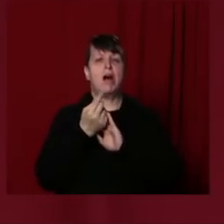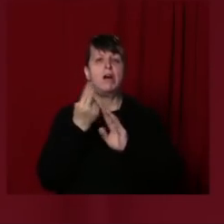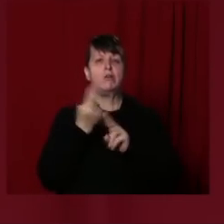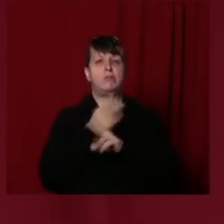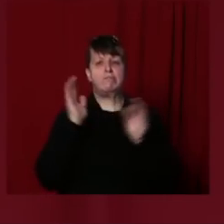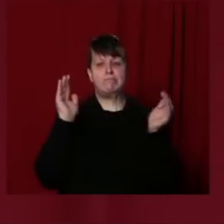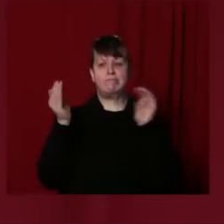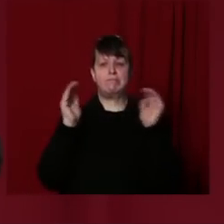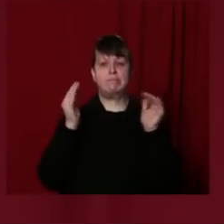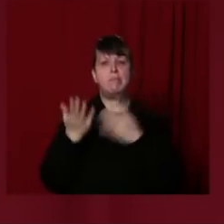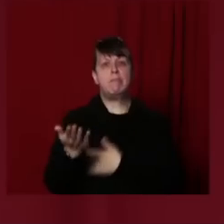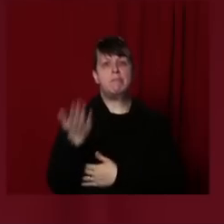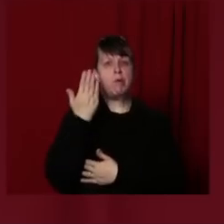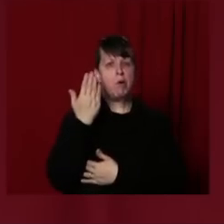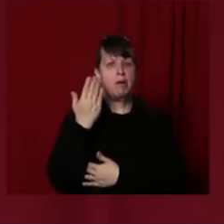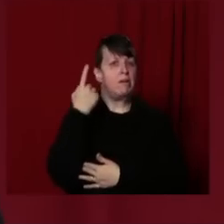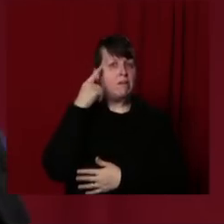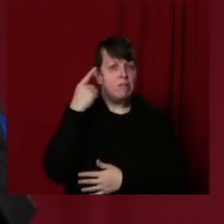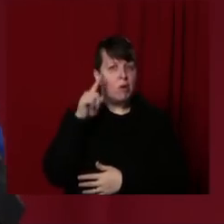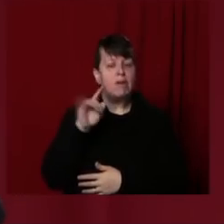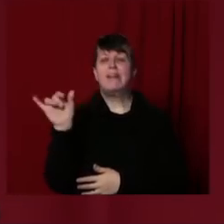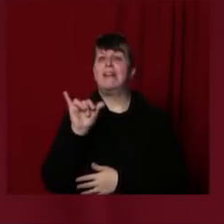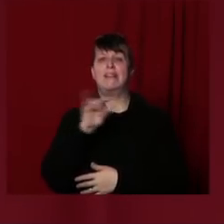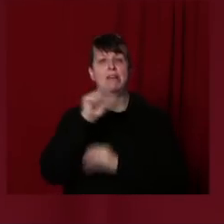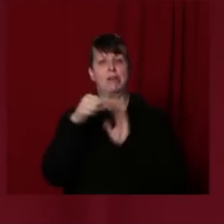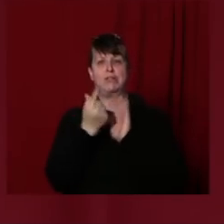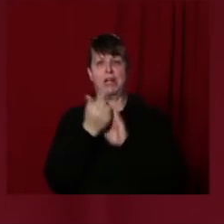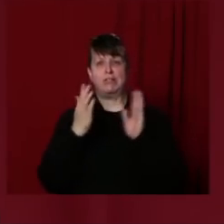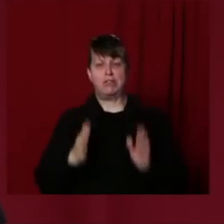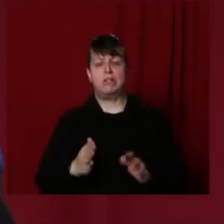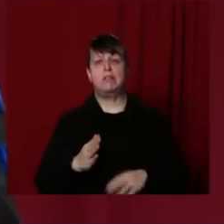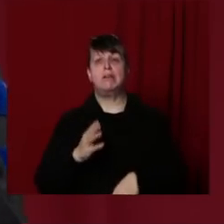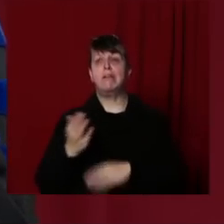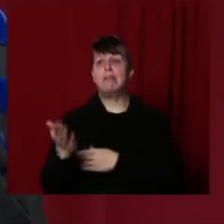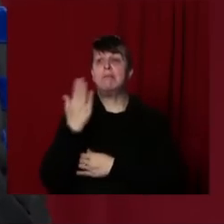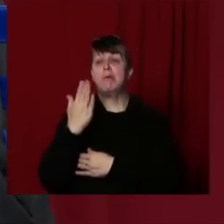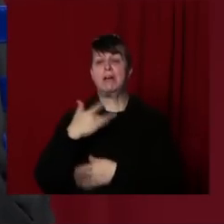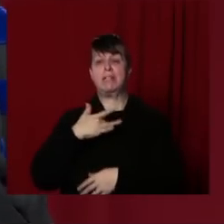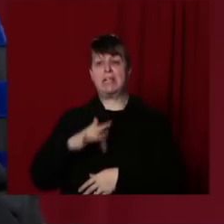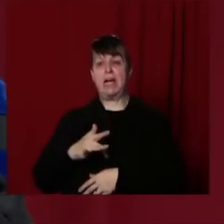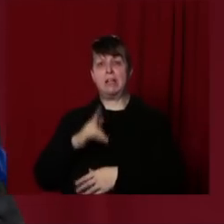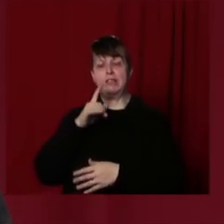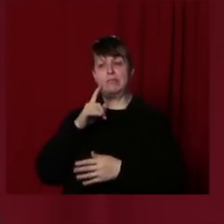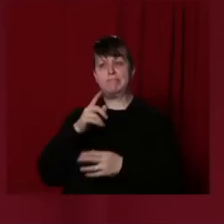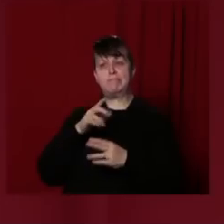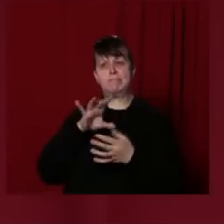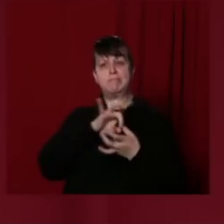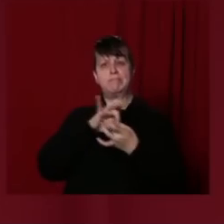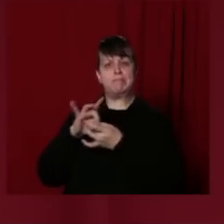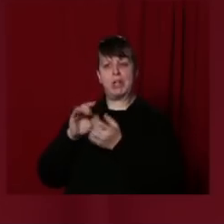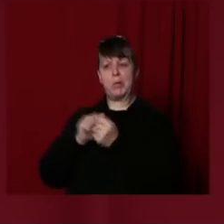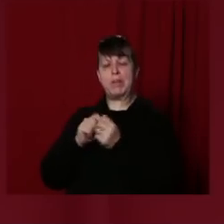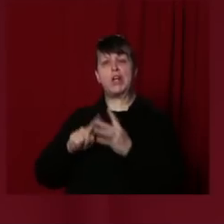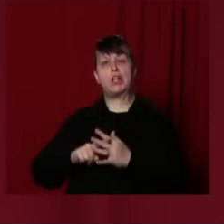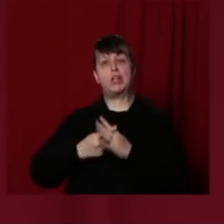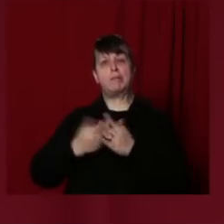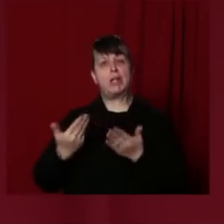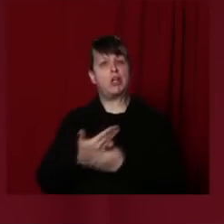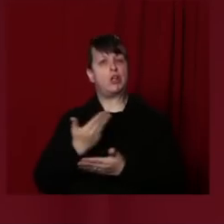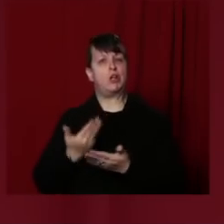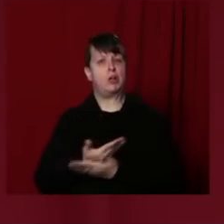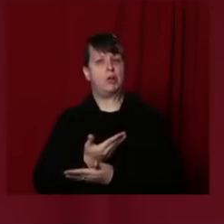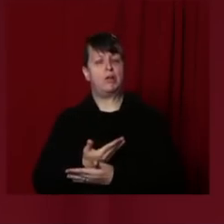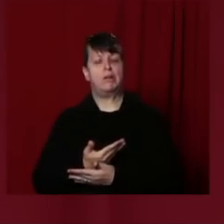morning because, like graduation, the morning denotes an opportunity for a new beginning.